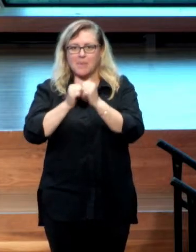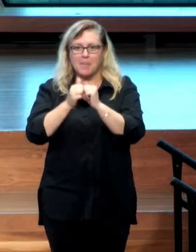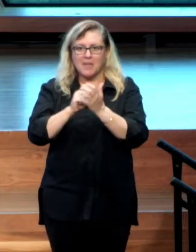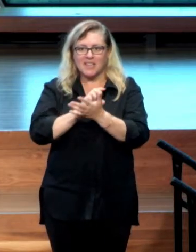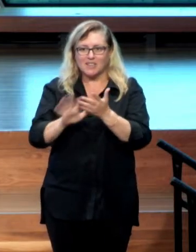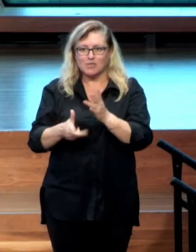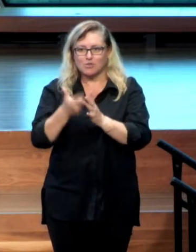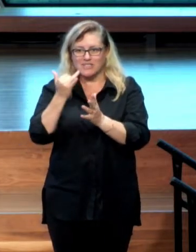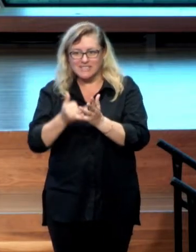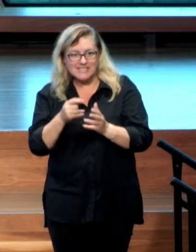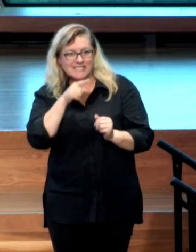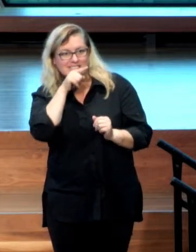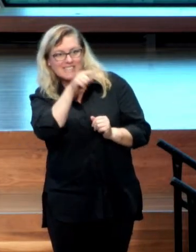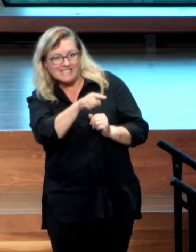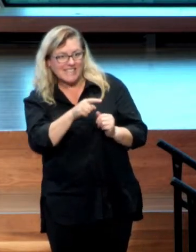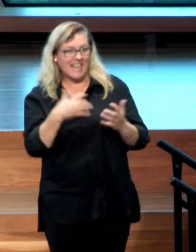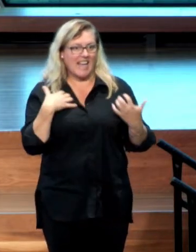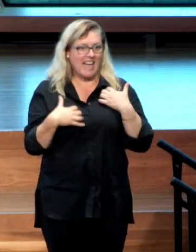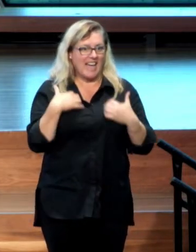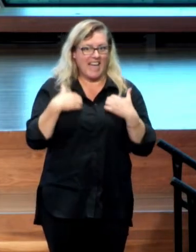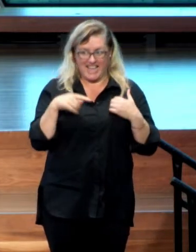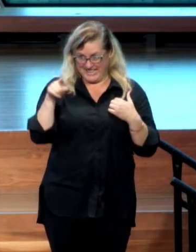excited that I will get to pay taxes here.